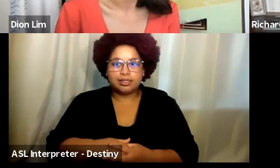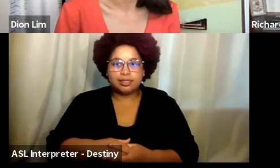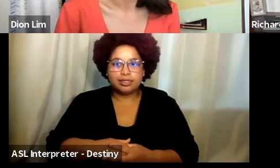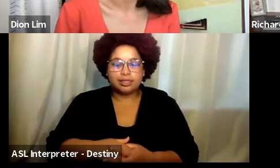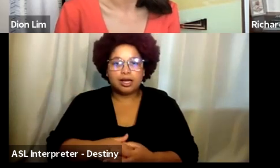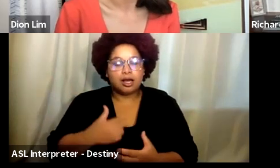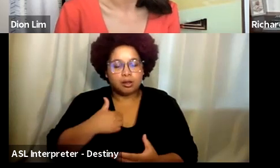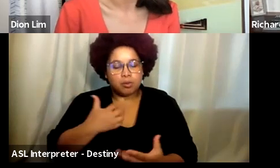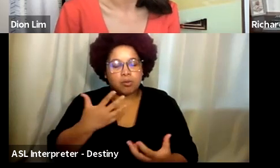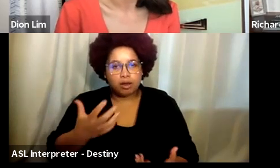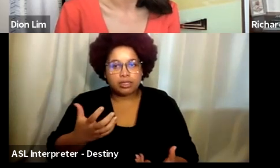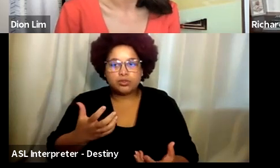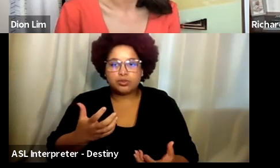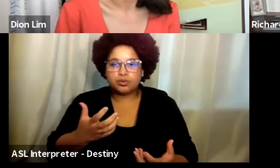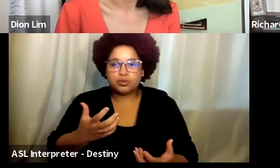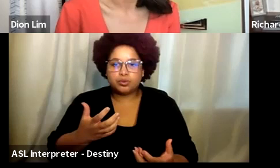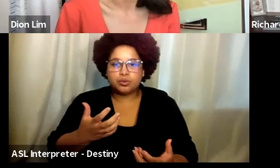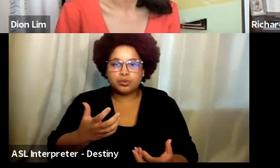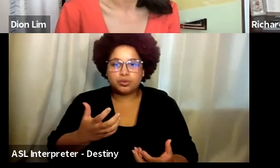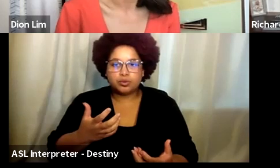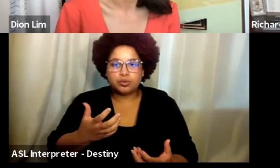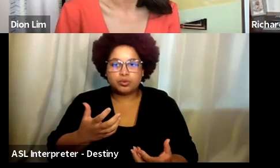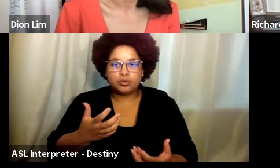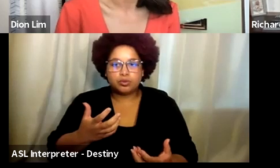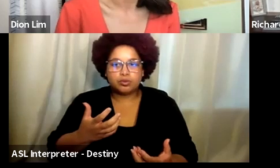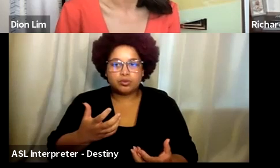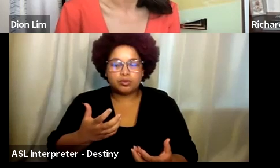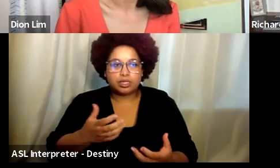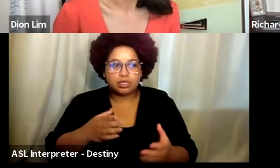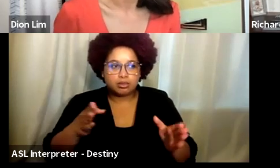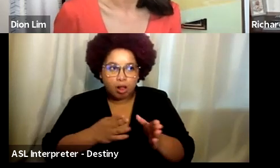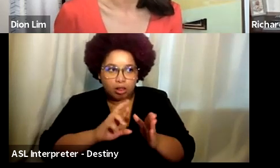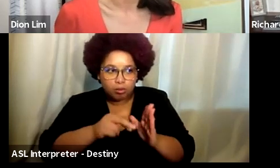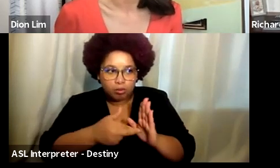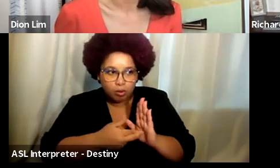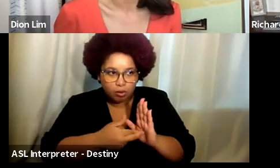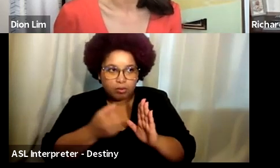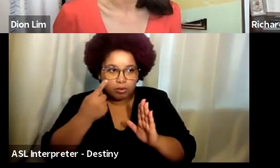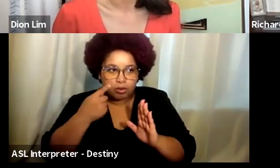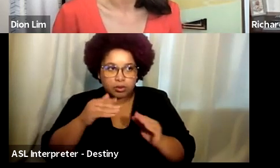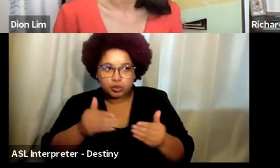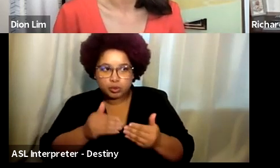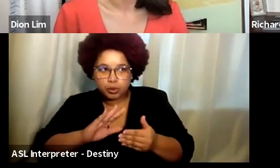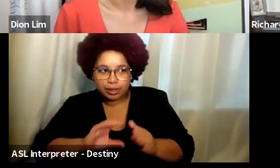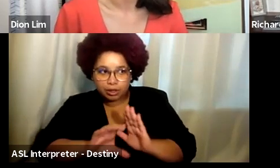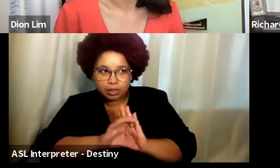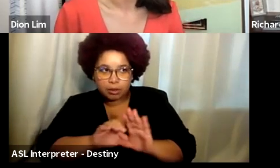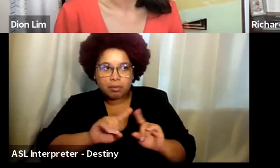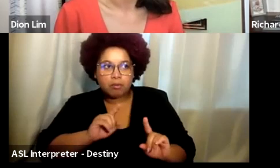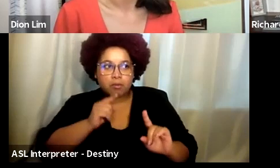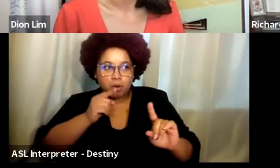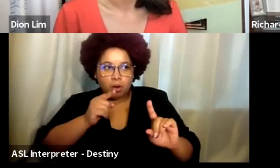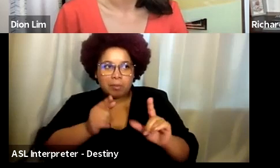I wanted to be able to do a big, like they said, well, it's a small role in the first, we're going to introduce your character, but then it's